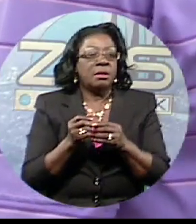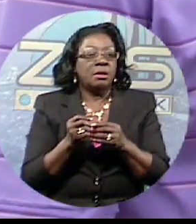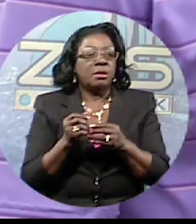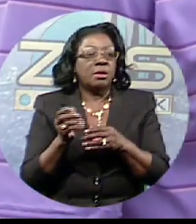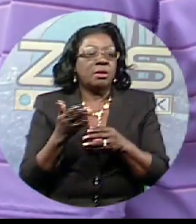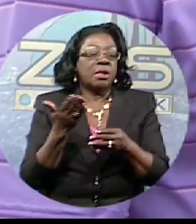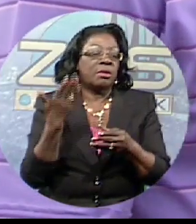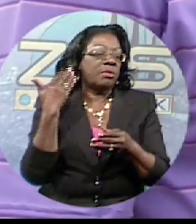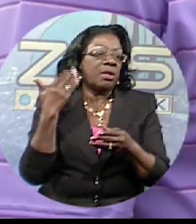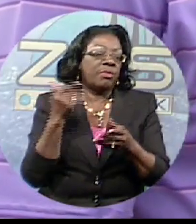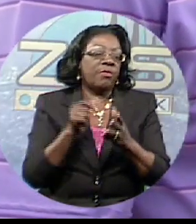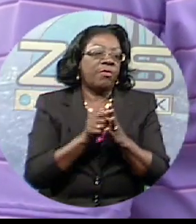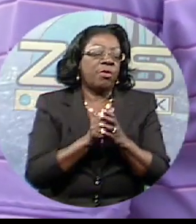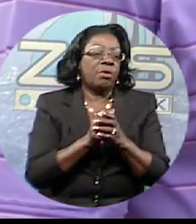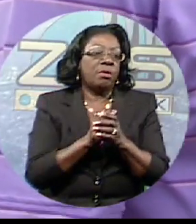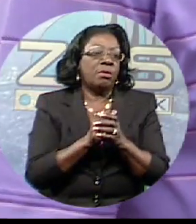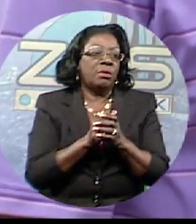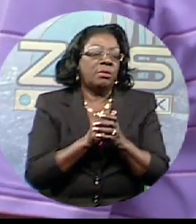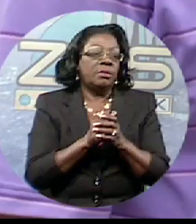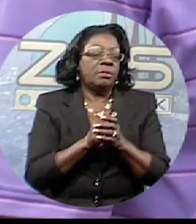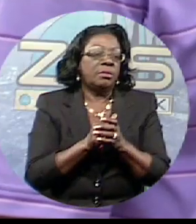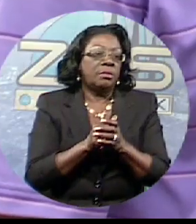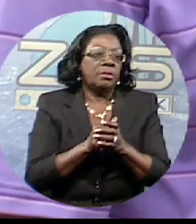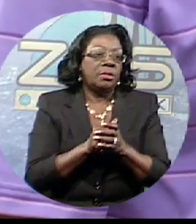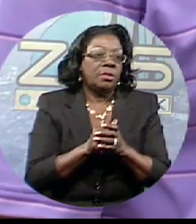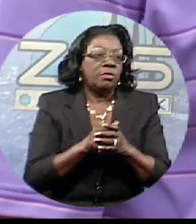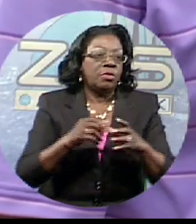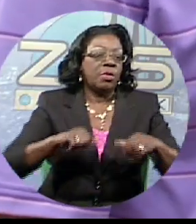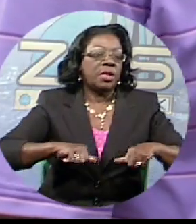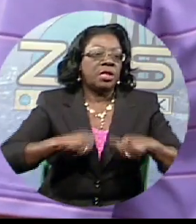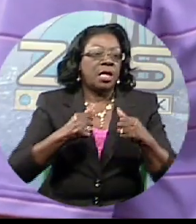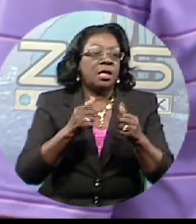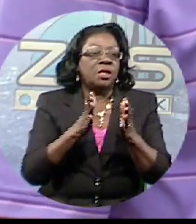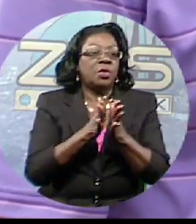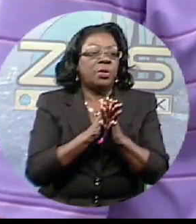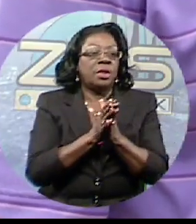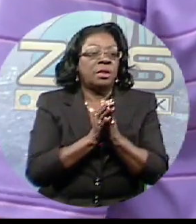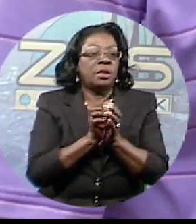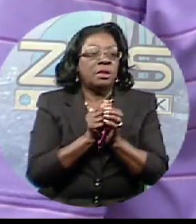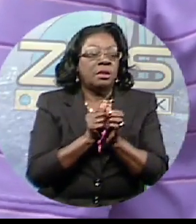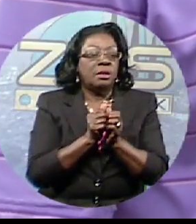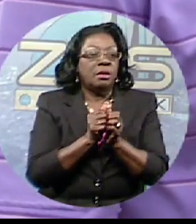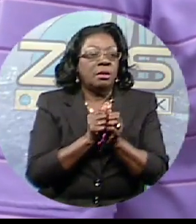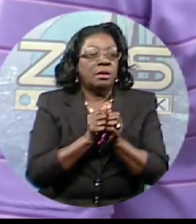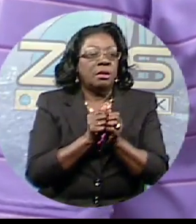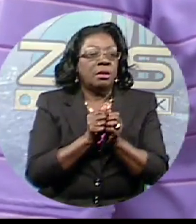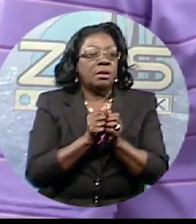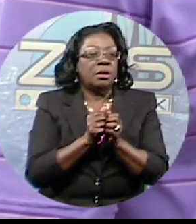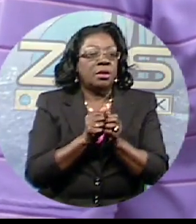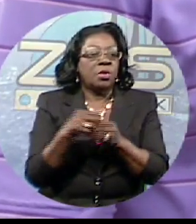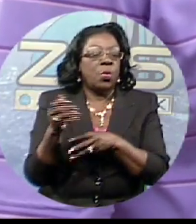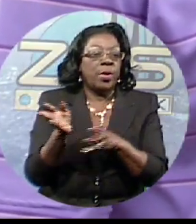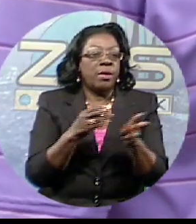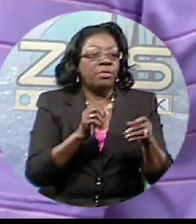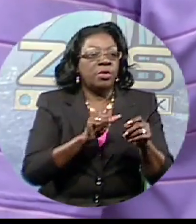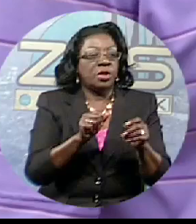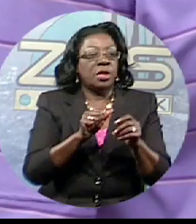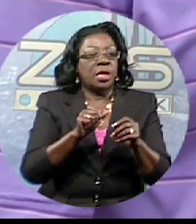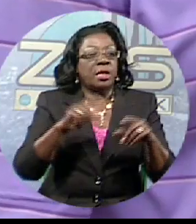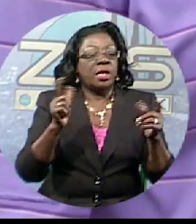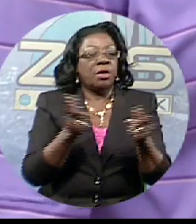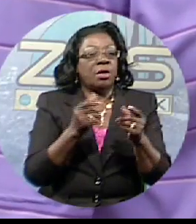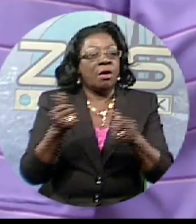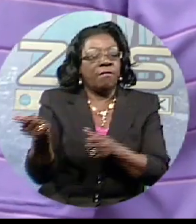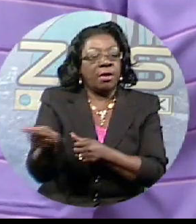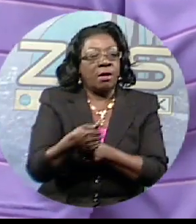like it was in 2013. So we were challenged with the scheduling, and we were able to push some days and really get a lot of golf